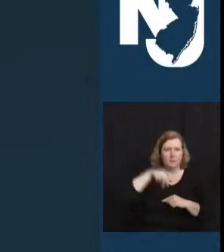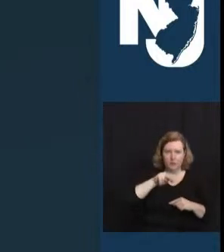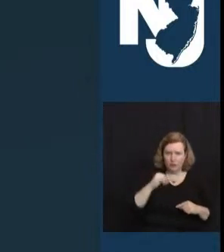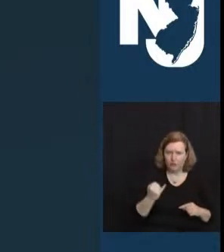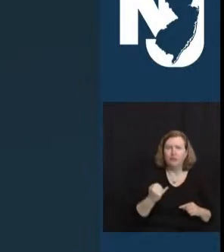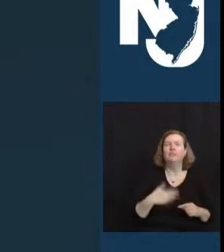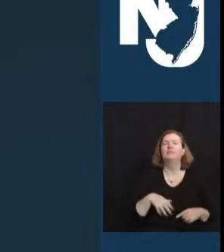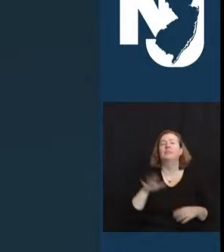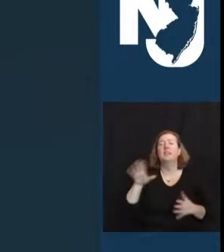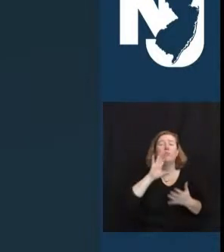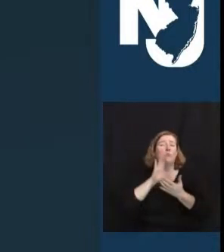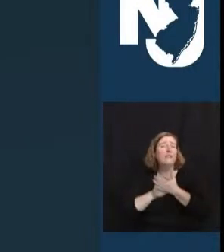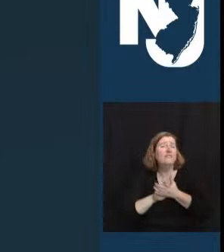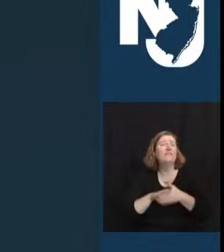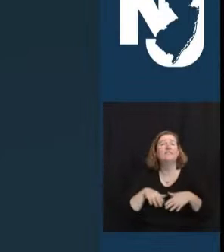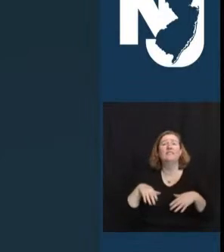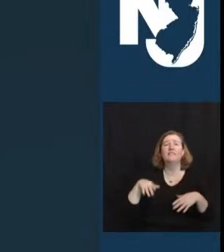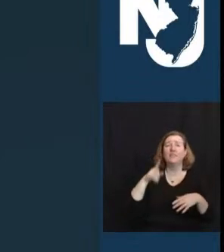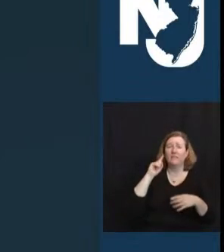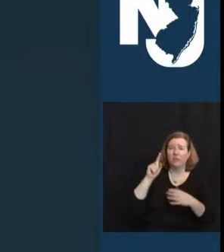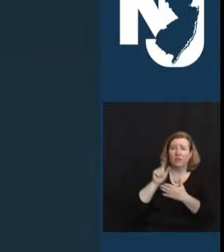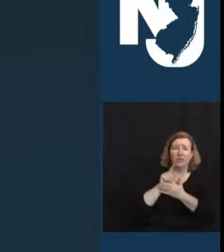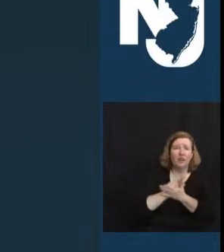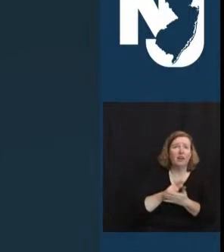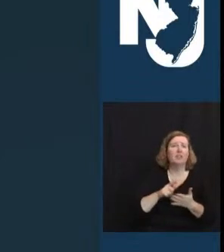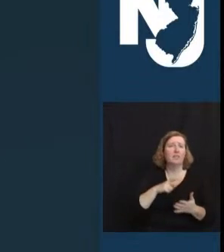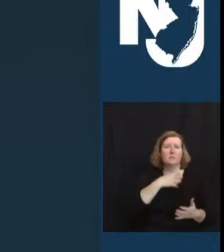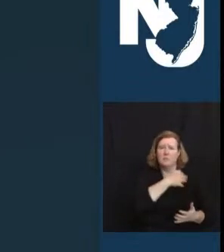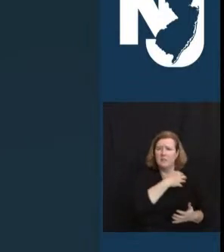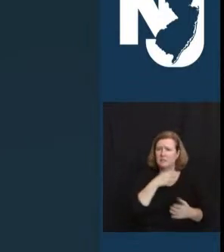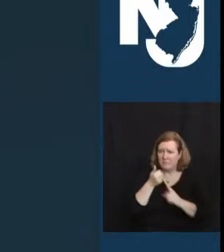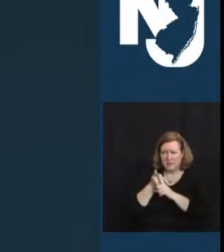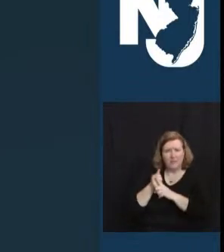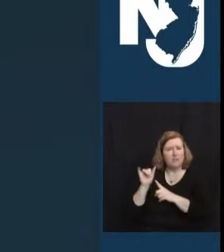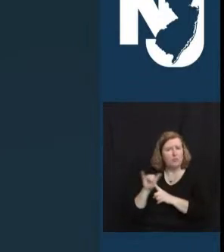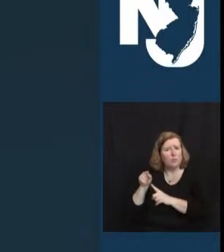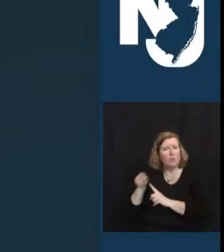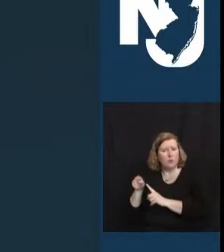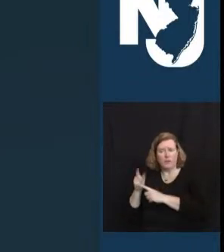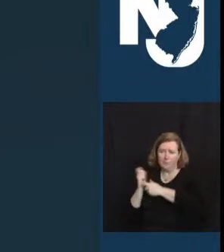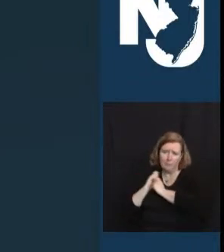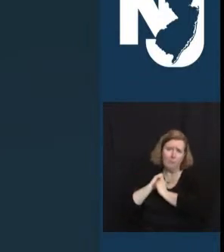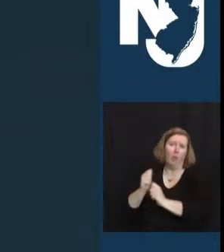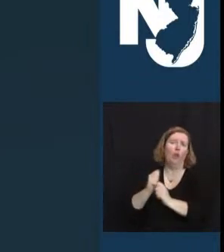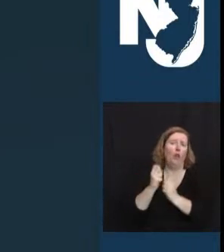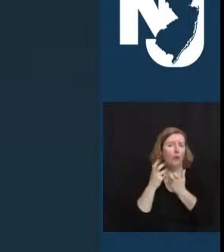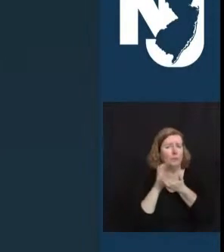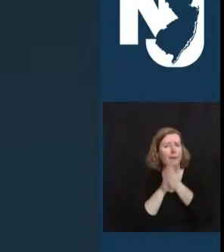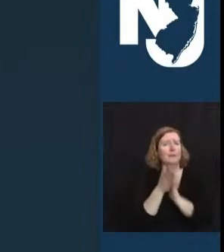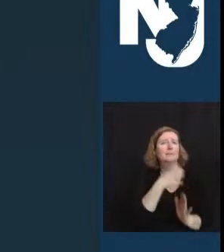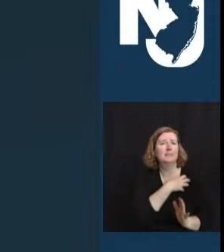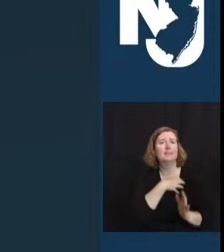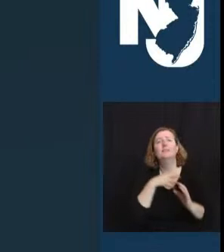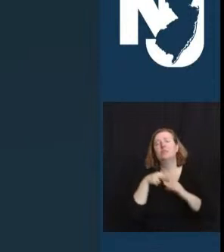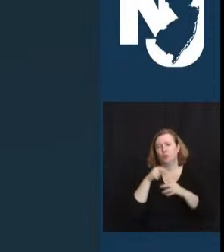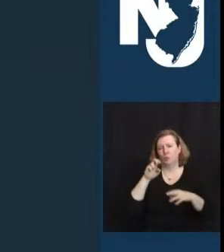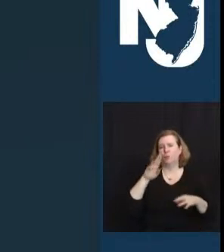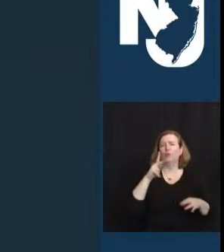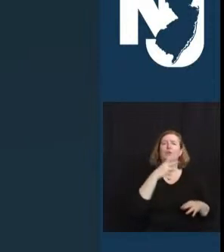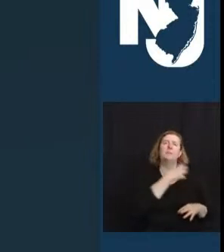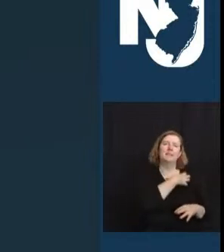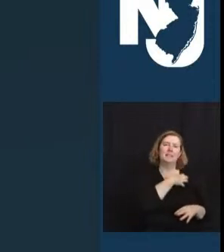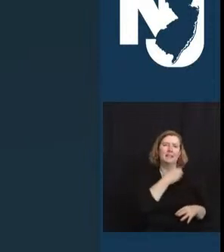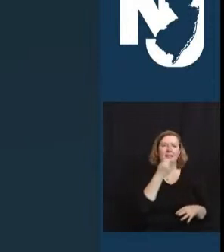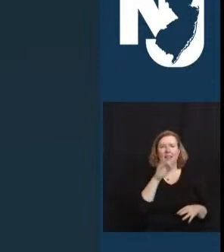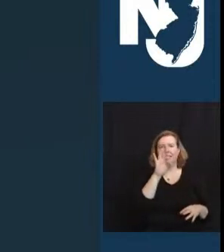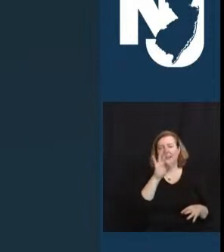a police lieutenant, with guiding his own entry into the ranks of the New Jersey law enforcement. Hector joined the Newark Police in 1998, and he